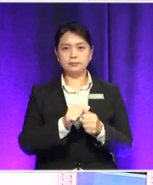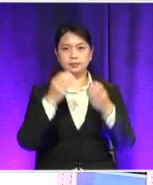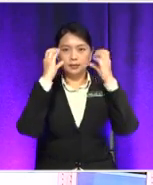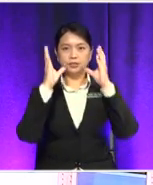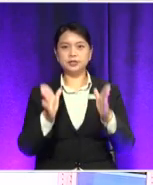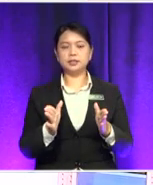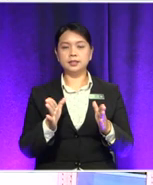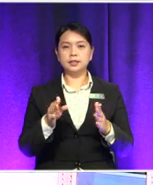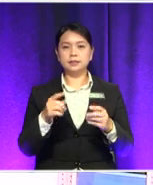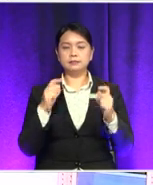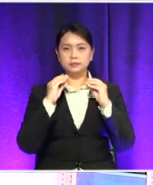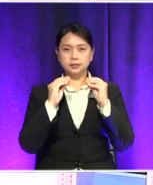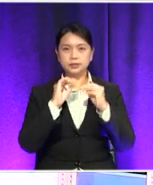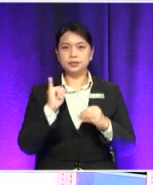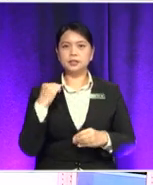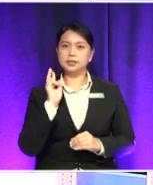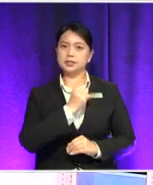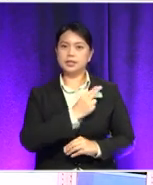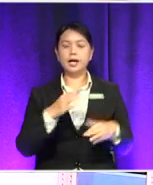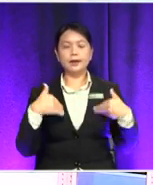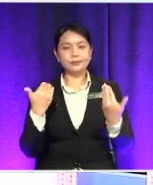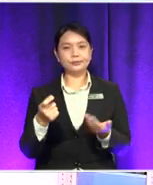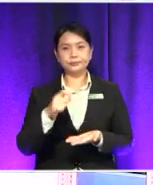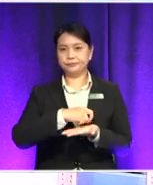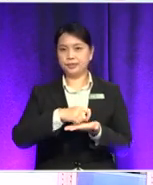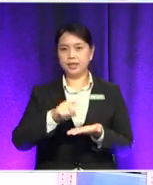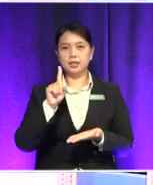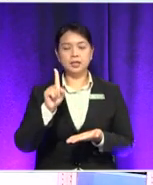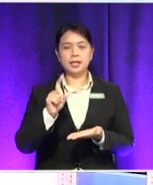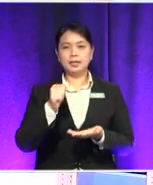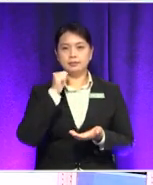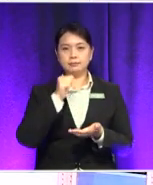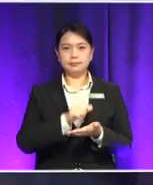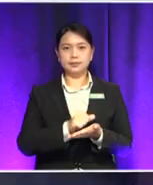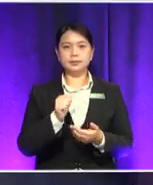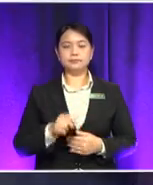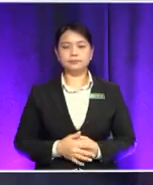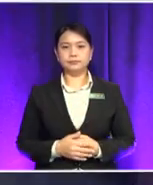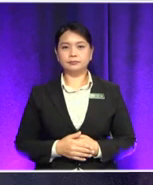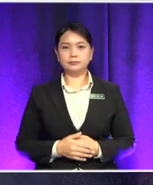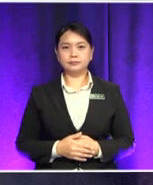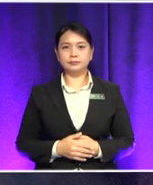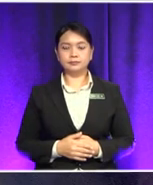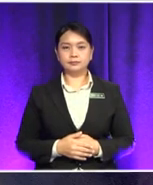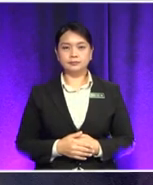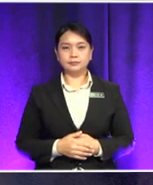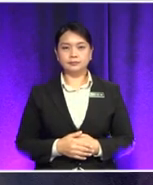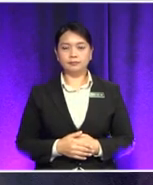a letter. And now we're going to write a letter to a newspaper editor. Are we going to do that, Teacher